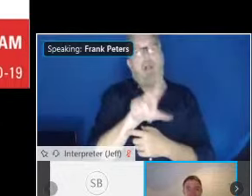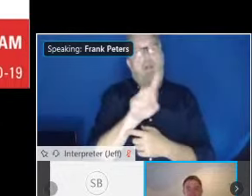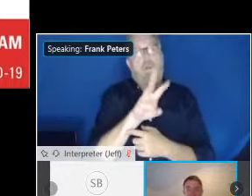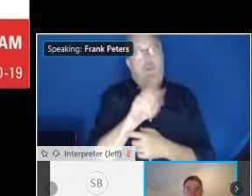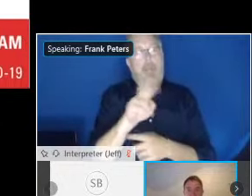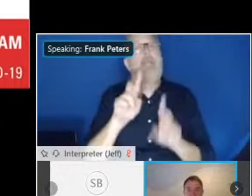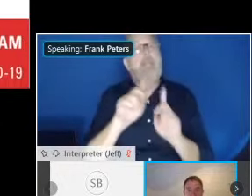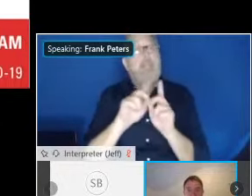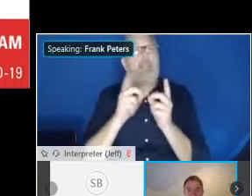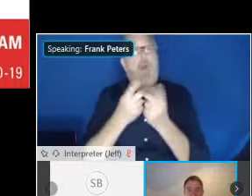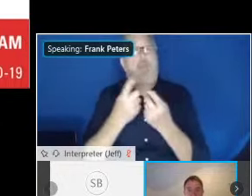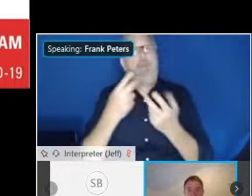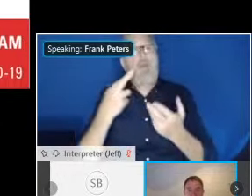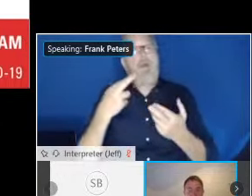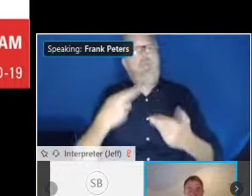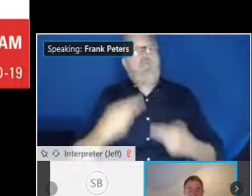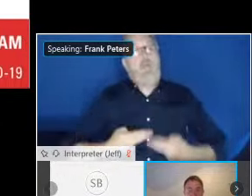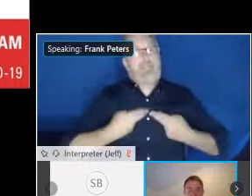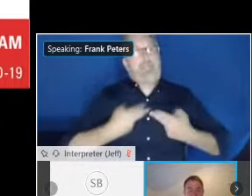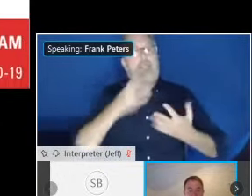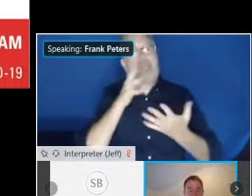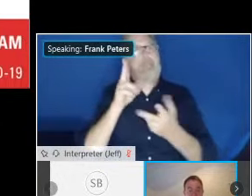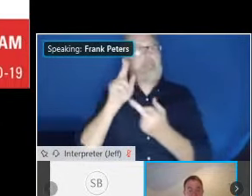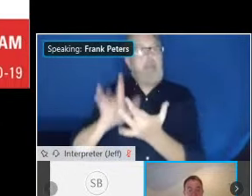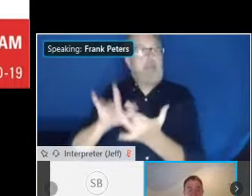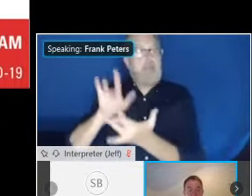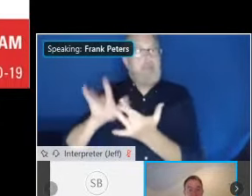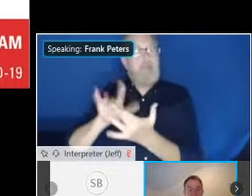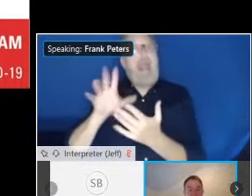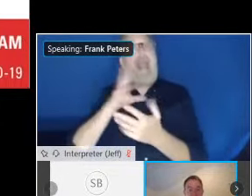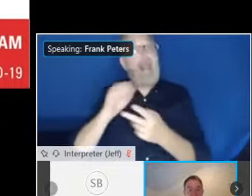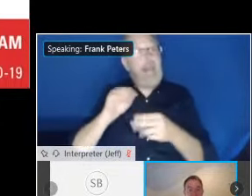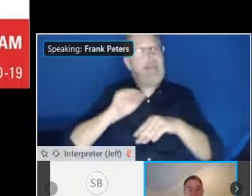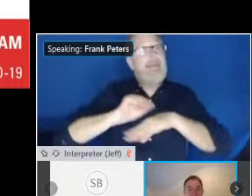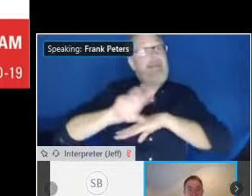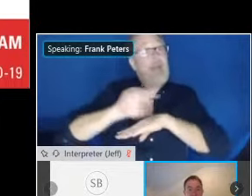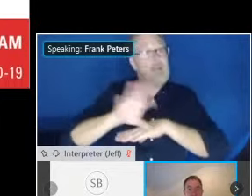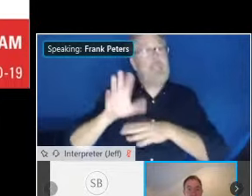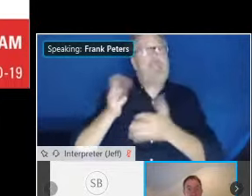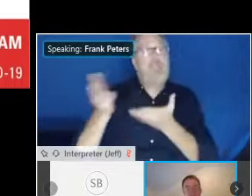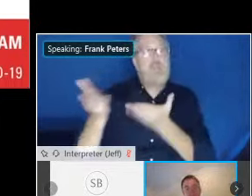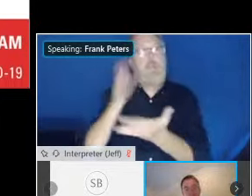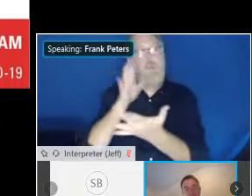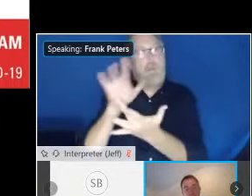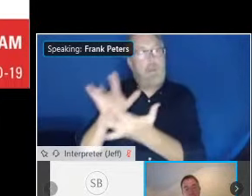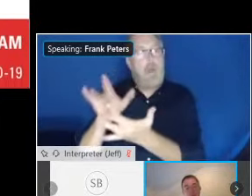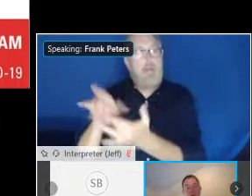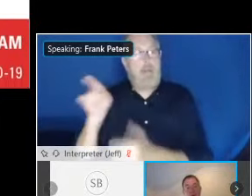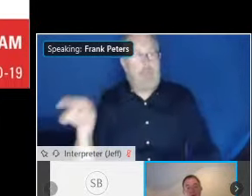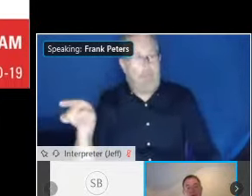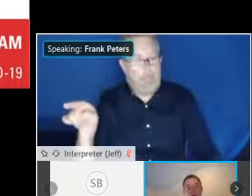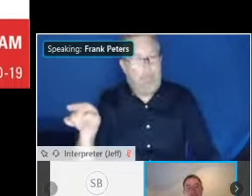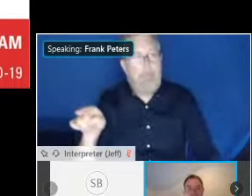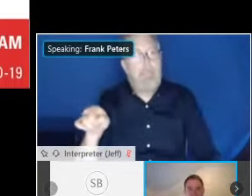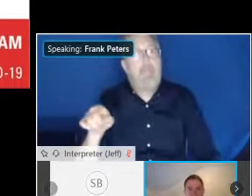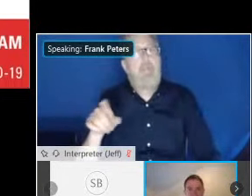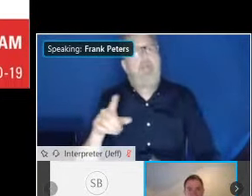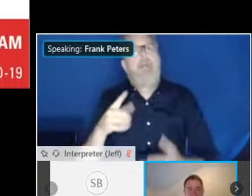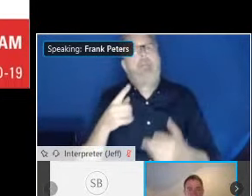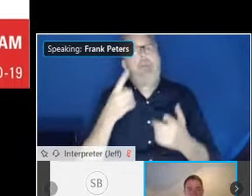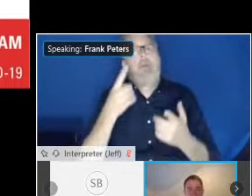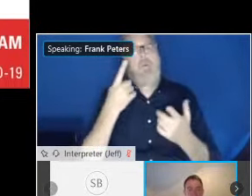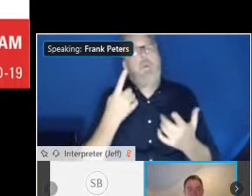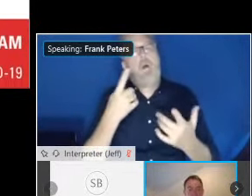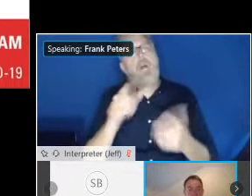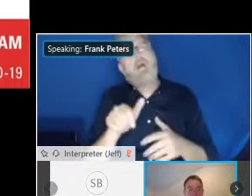Residence has a contact with them, as well as Counseling Services is making contact with them. But one call to action,